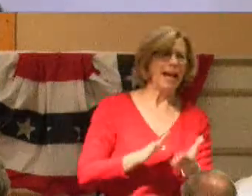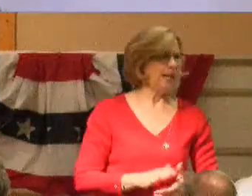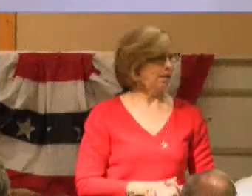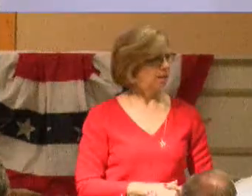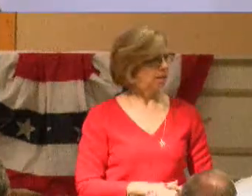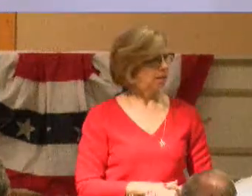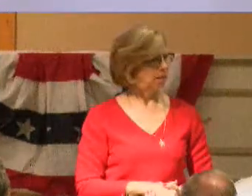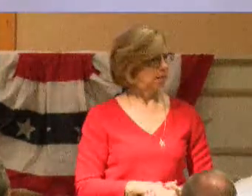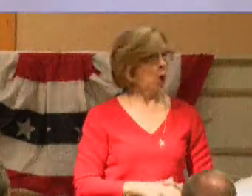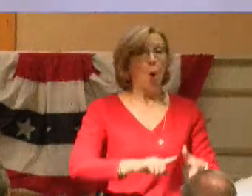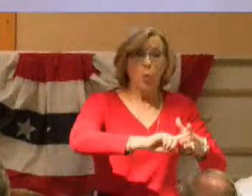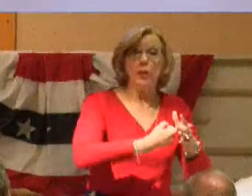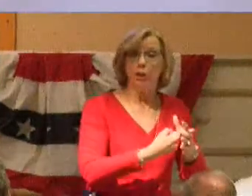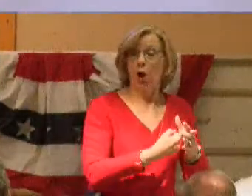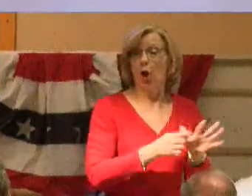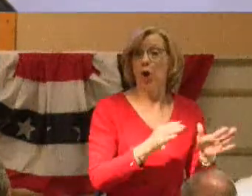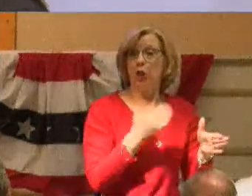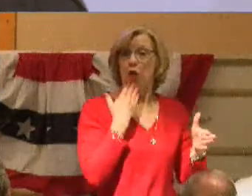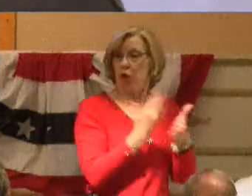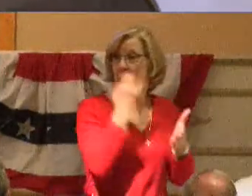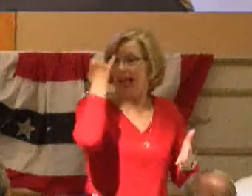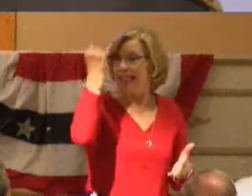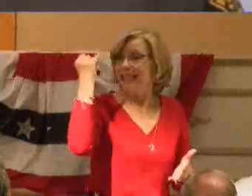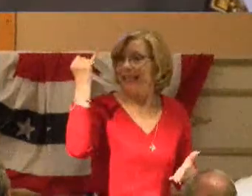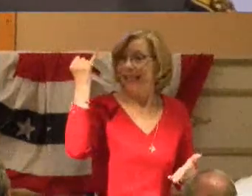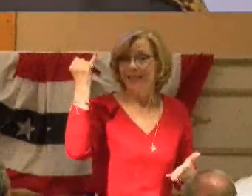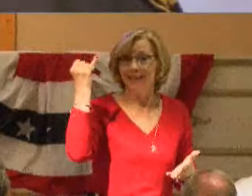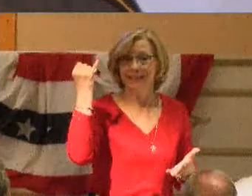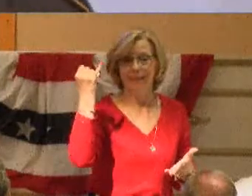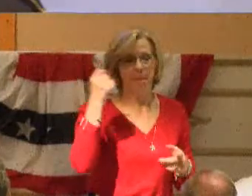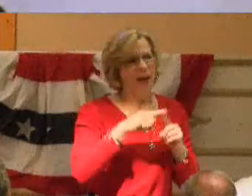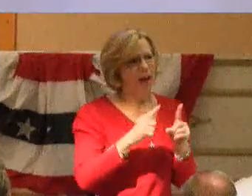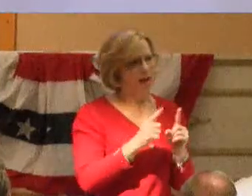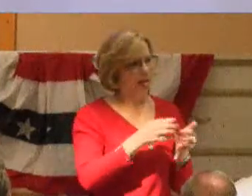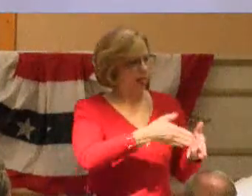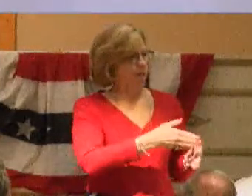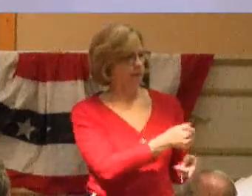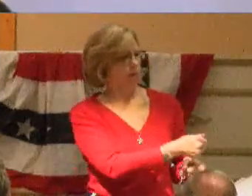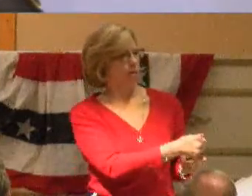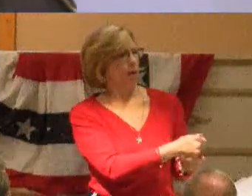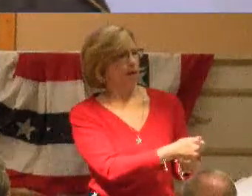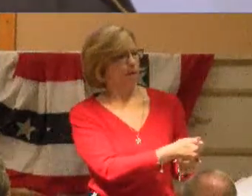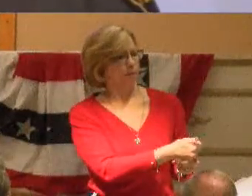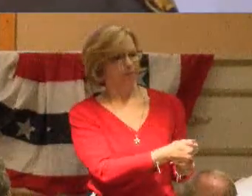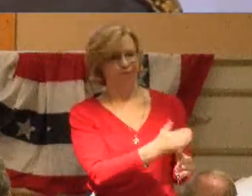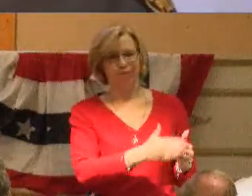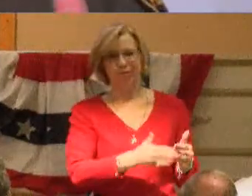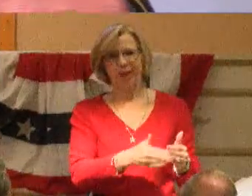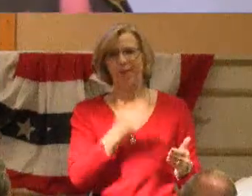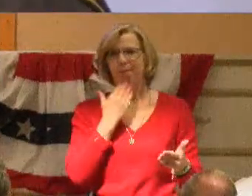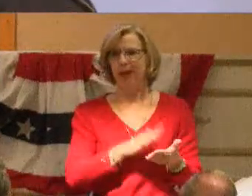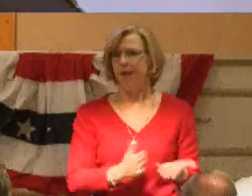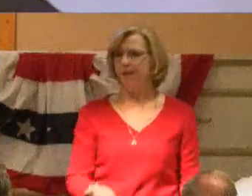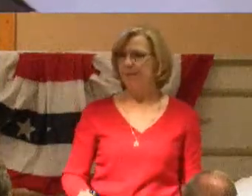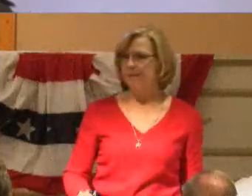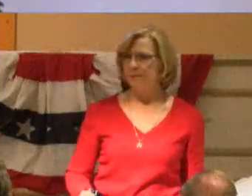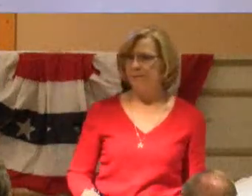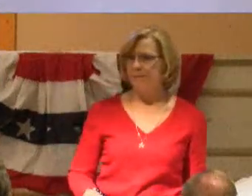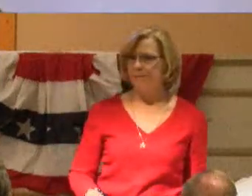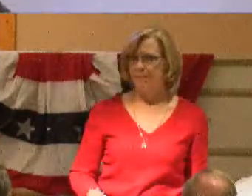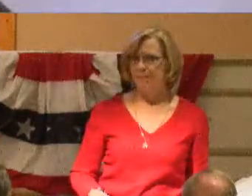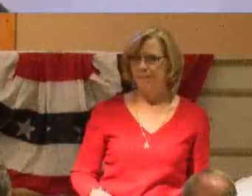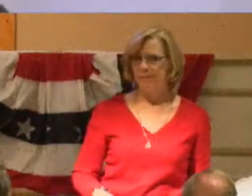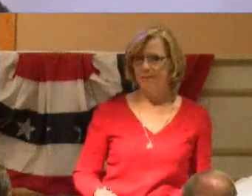out with good intentions, left to ourselves, it will end badly, even when we don't